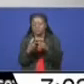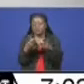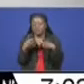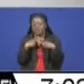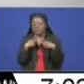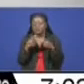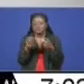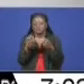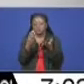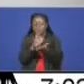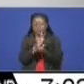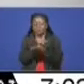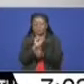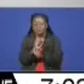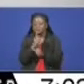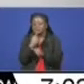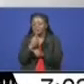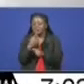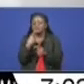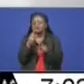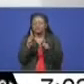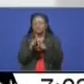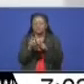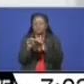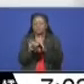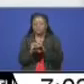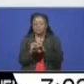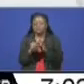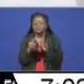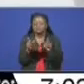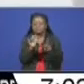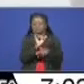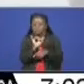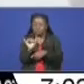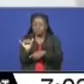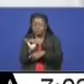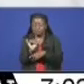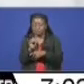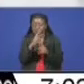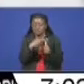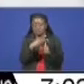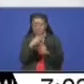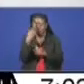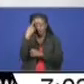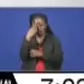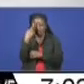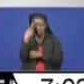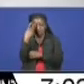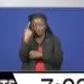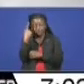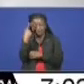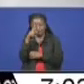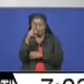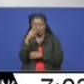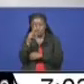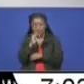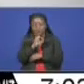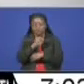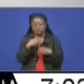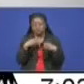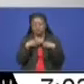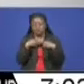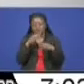second reason they gave as to why the strike vote was necessary was their position